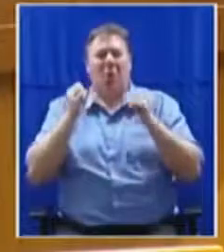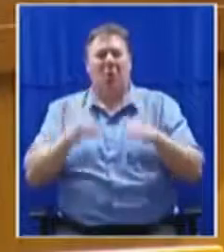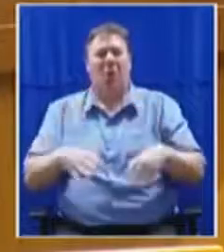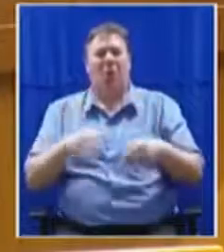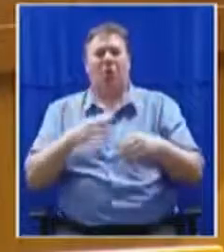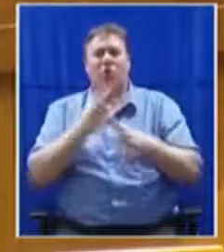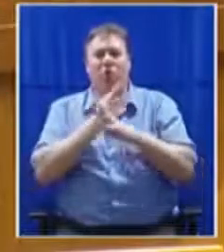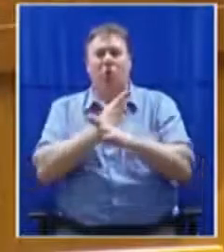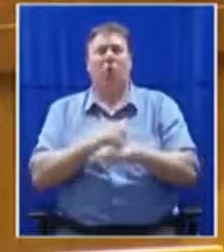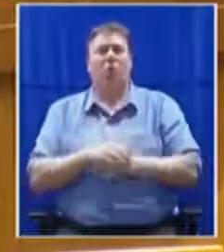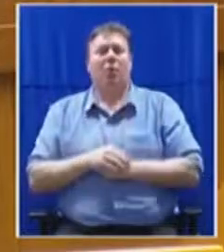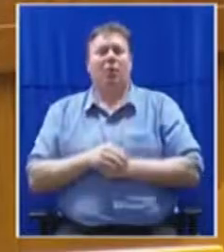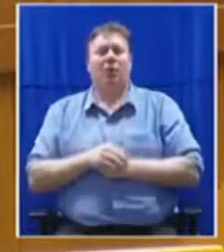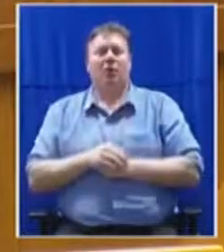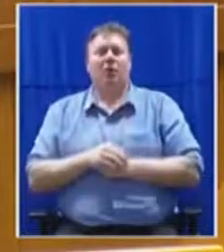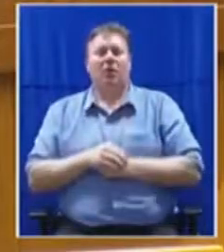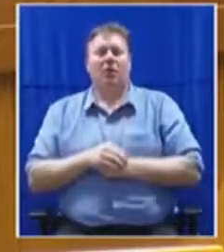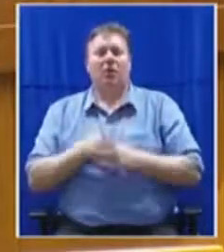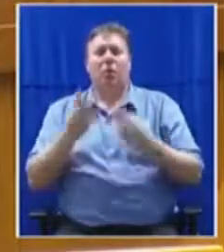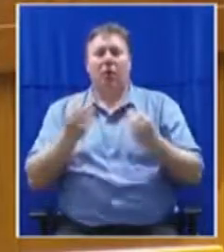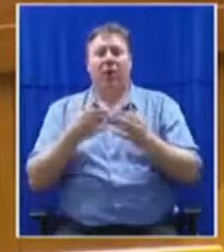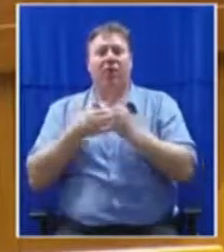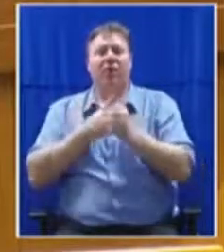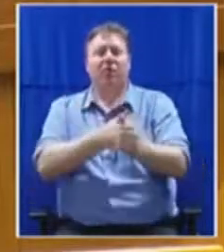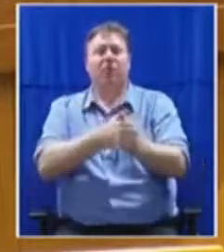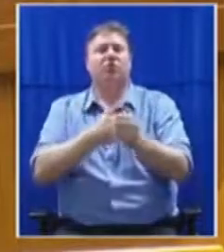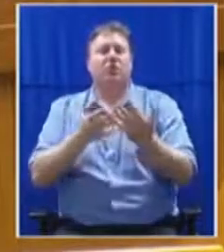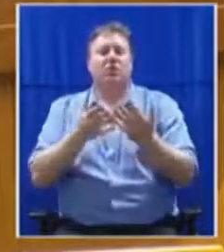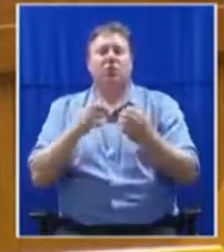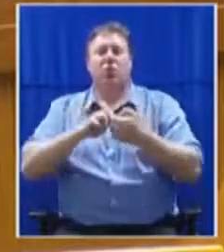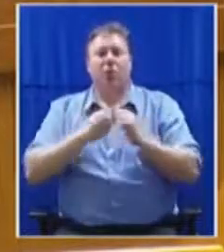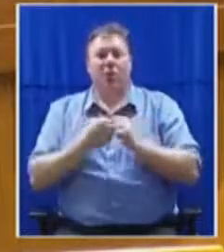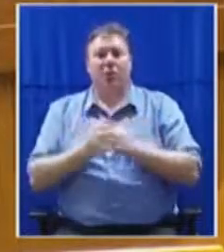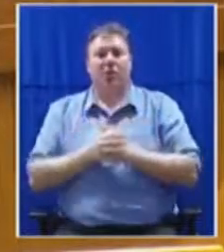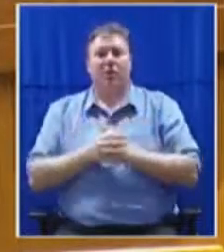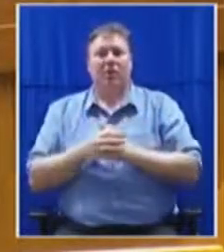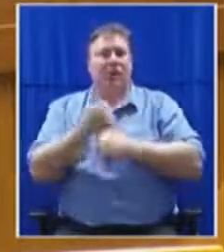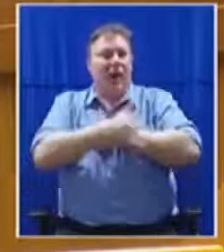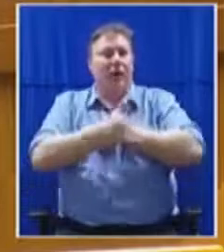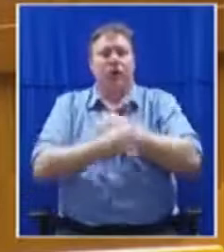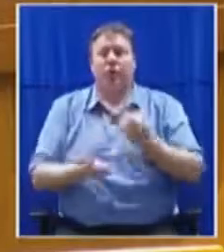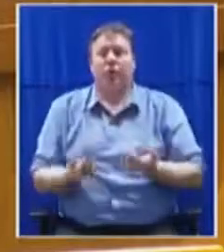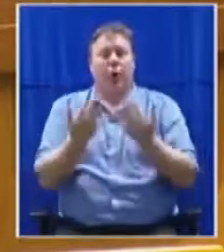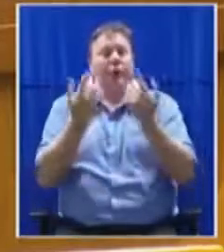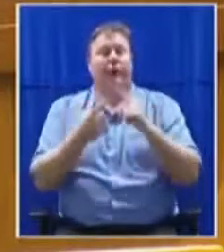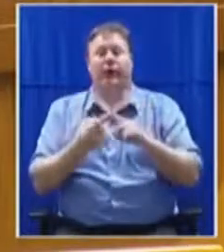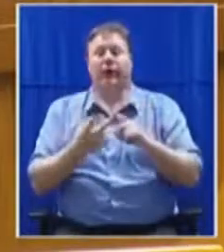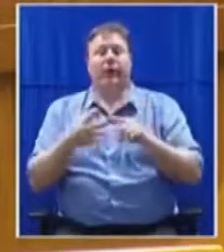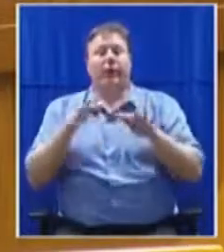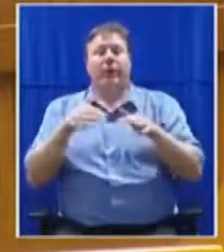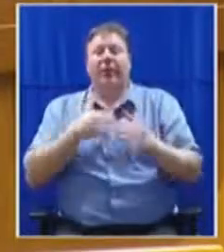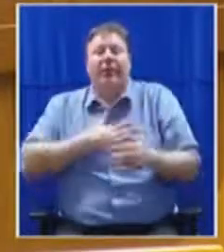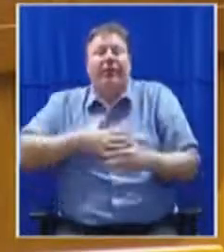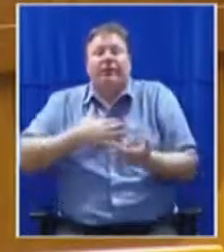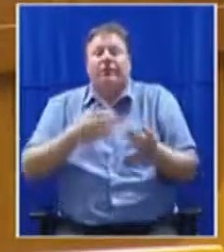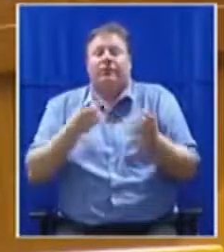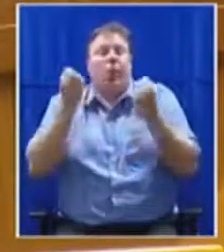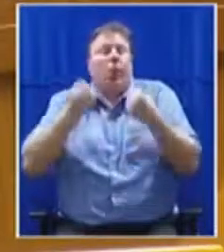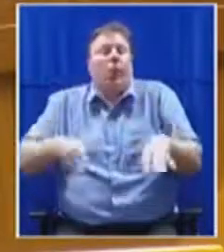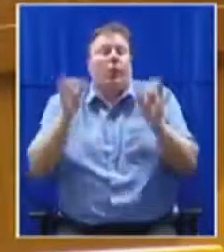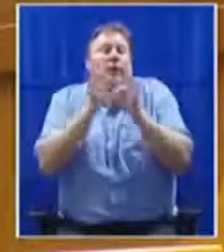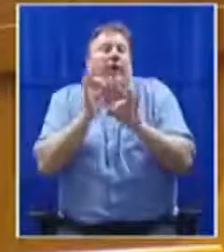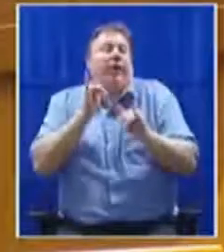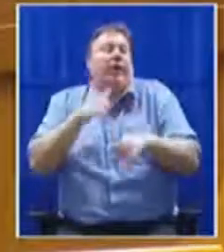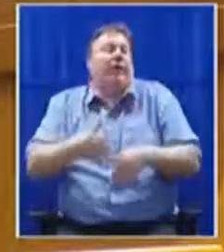have a leadership crisis. Our country is burning and our people feel they've got nothing left to lose because that government that sits